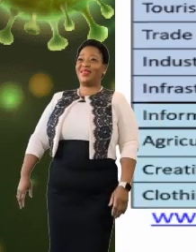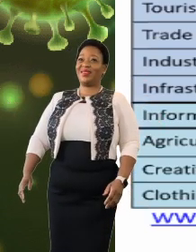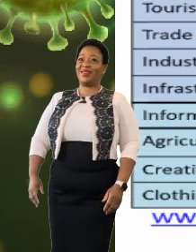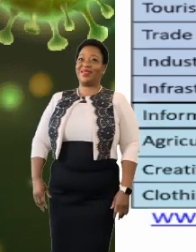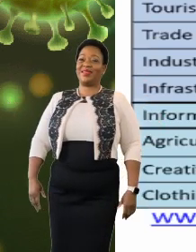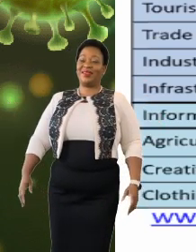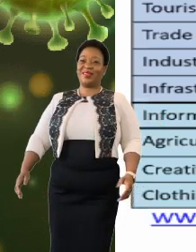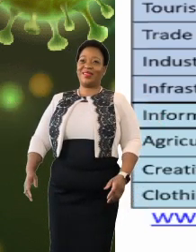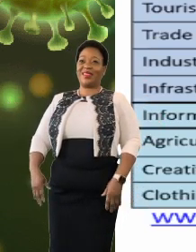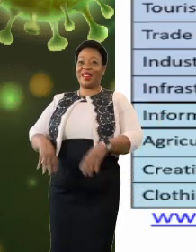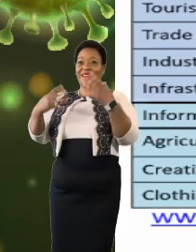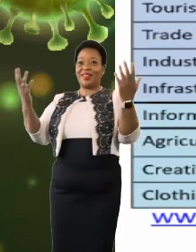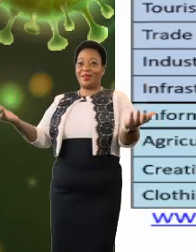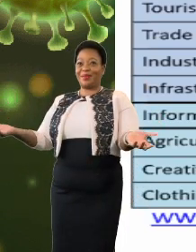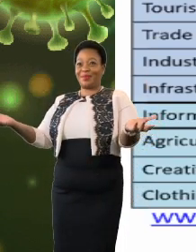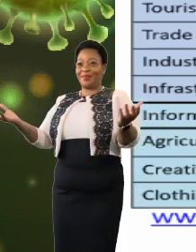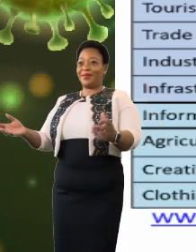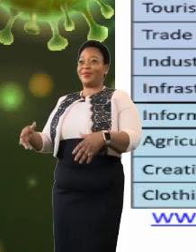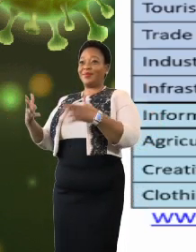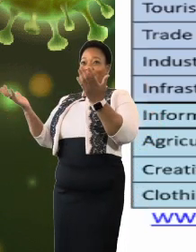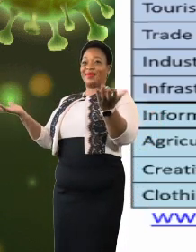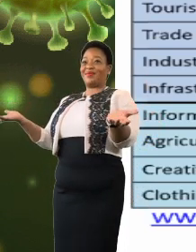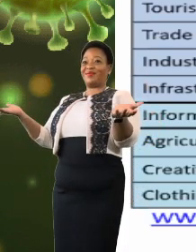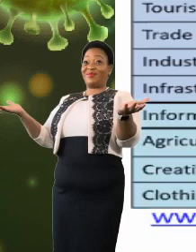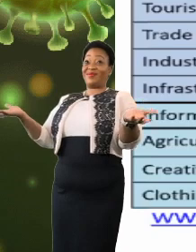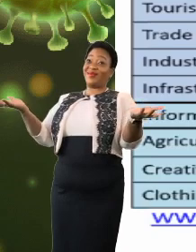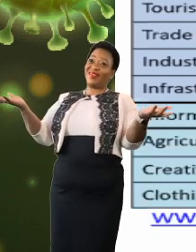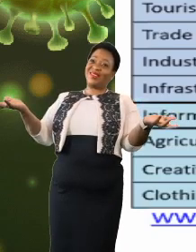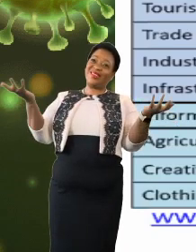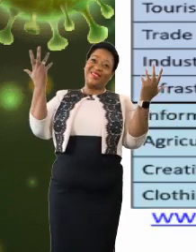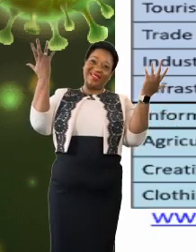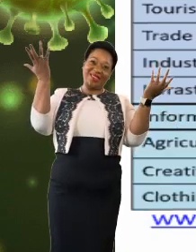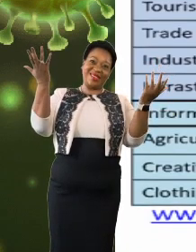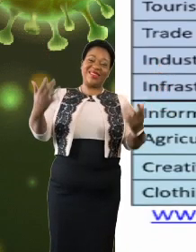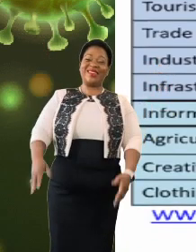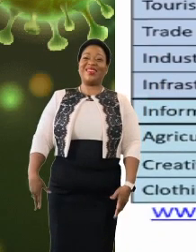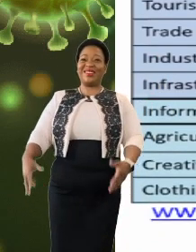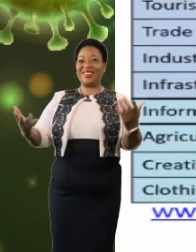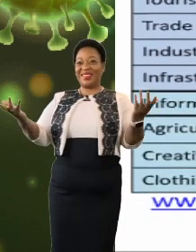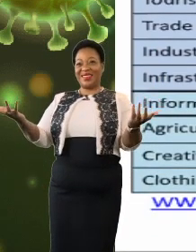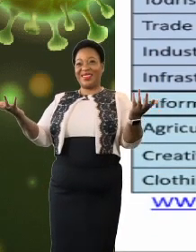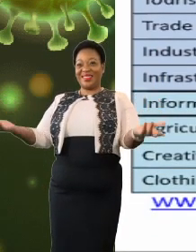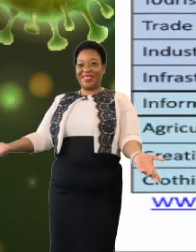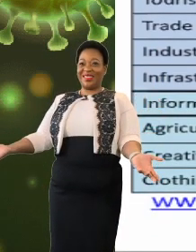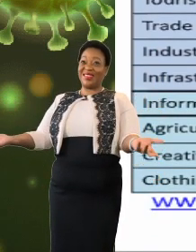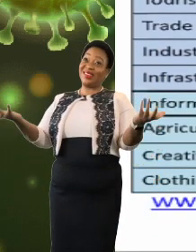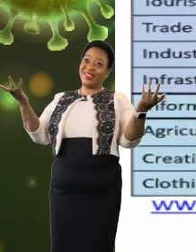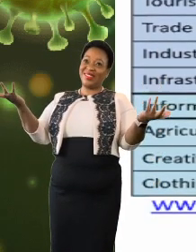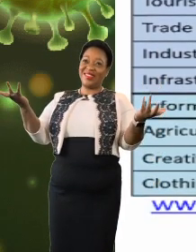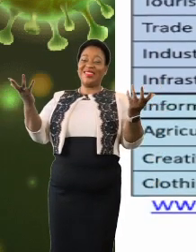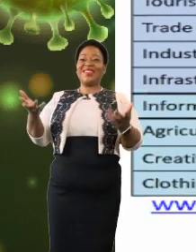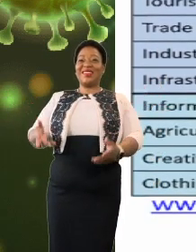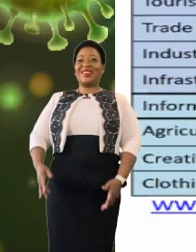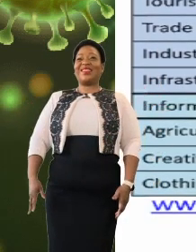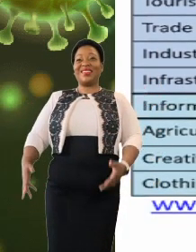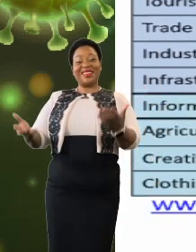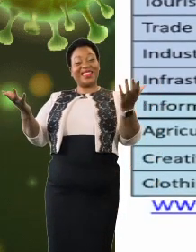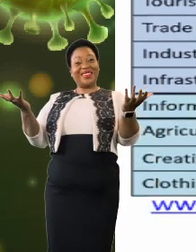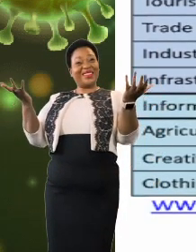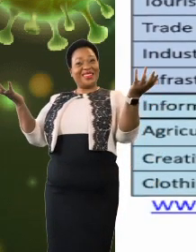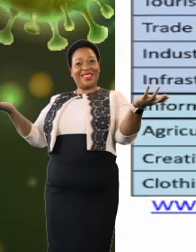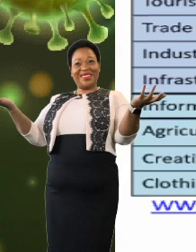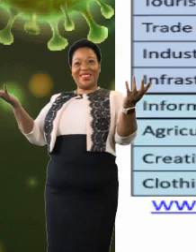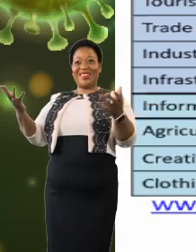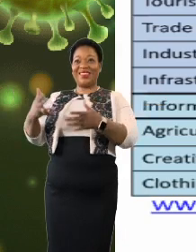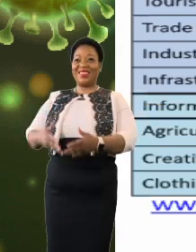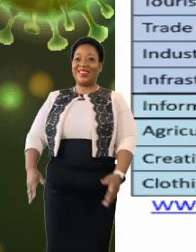streams that will be taking place. I just typed in as we were talking some of the context as they were being requested. You know,